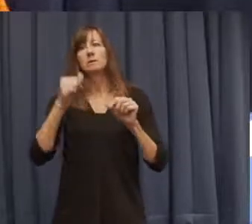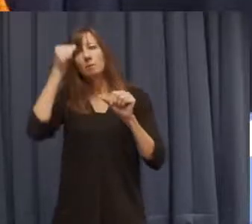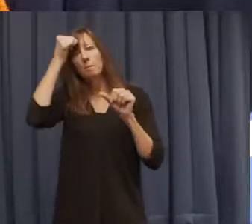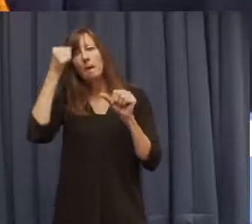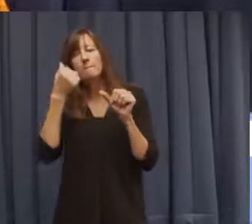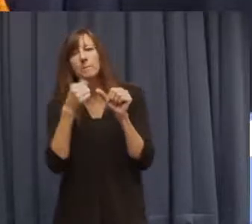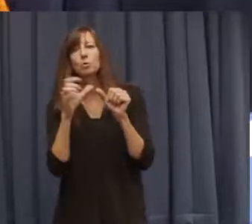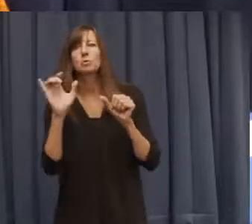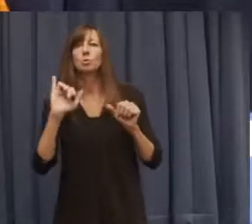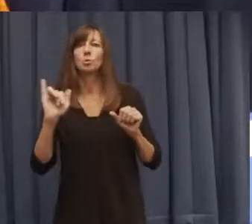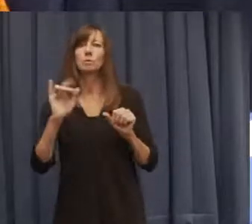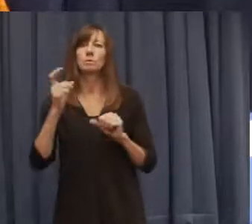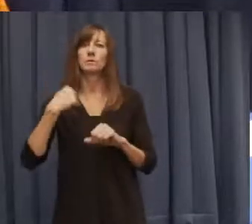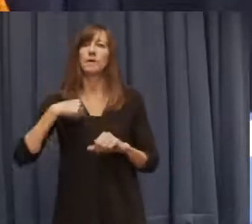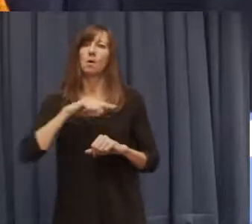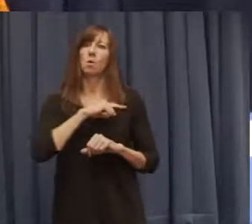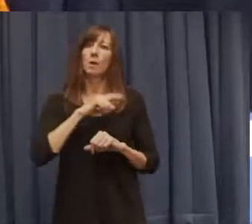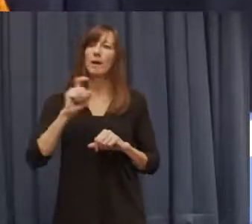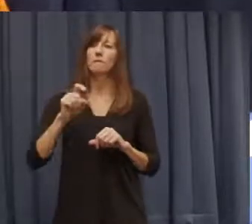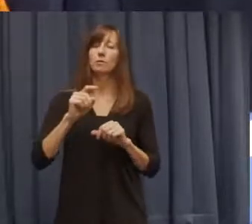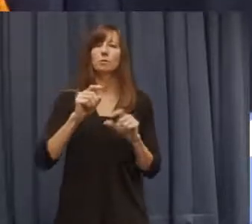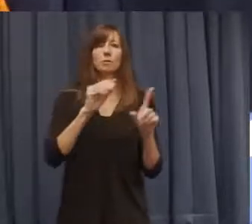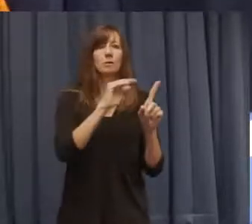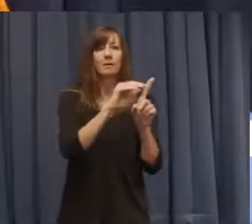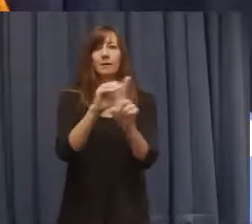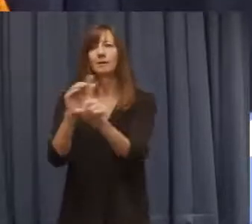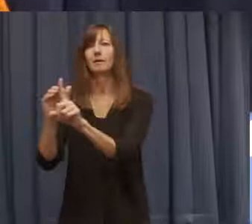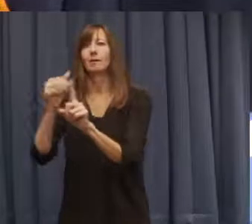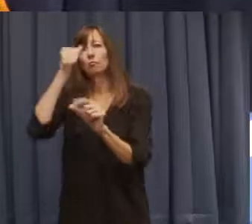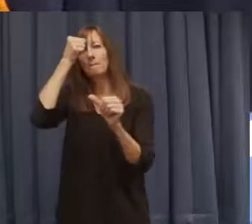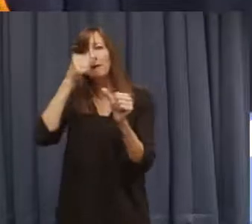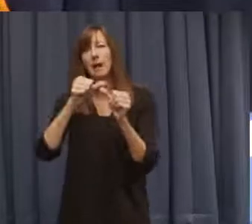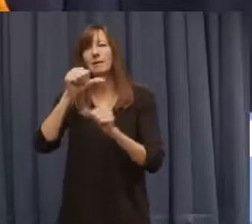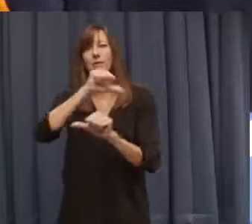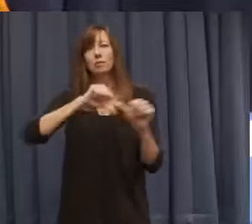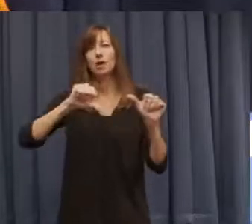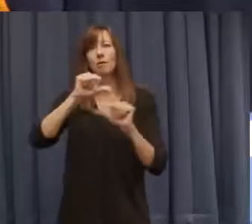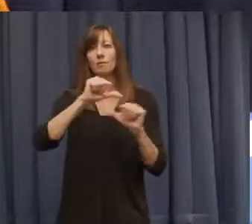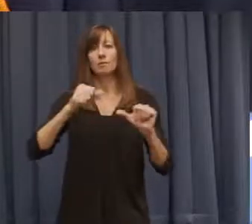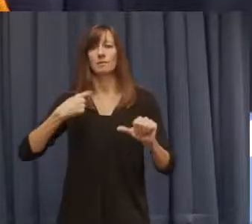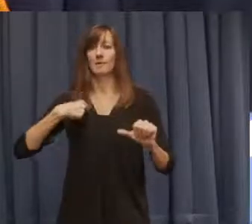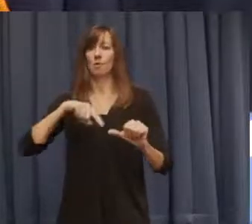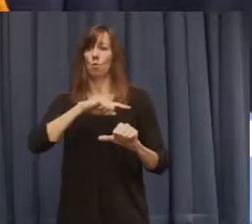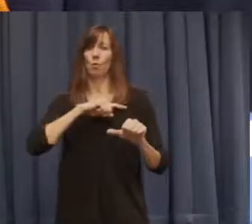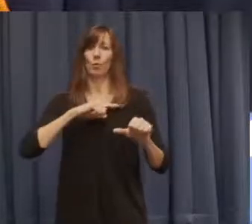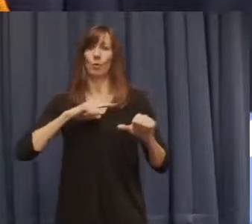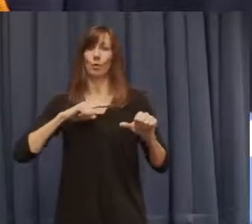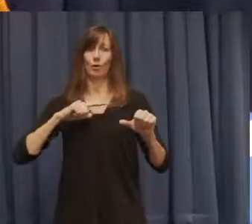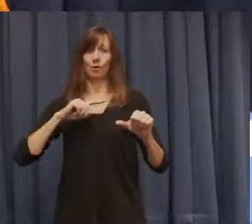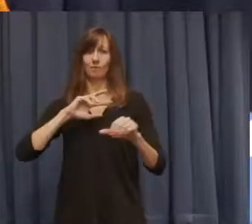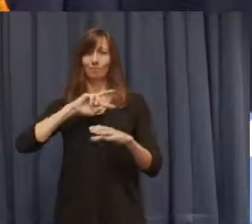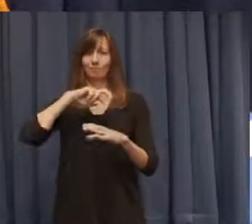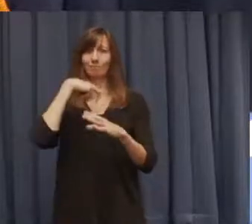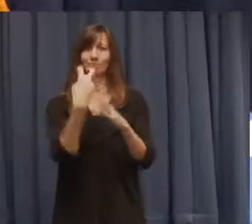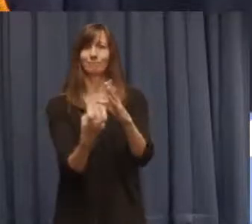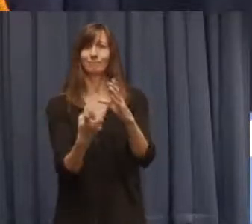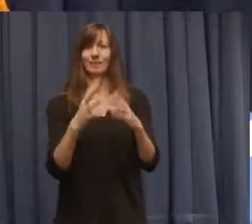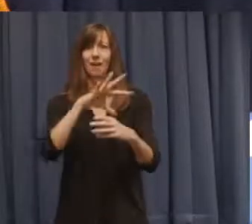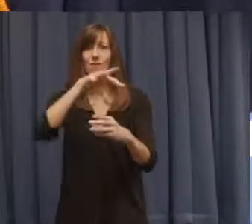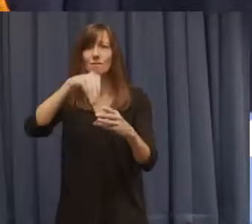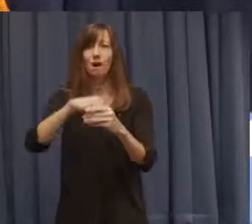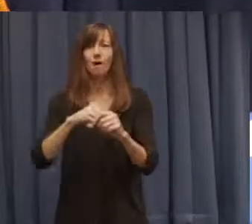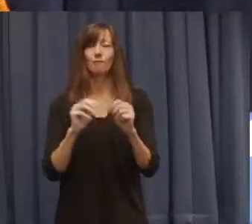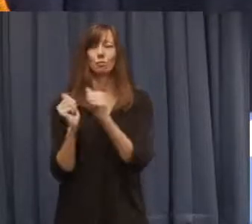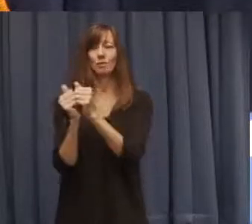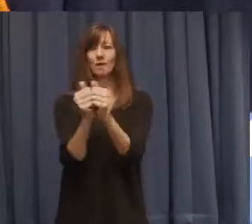other collectively that we are very much still in this, but that we're in it together, and that if we each recognize that, we